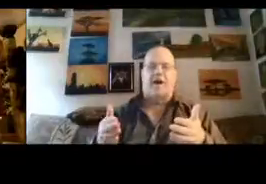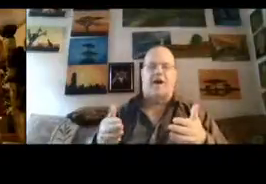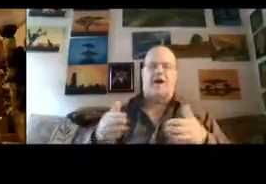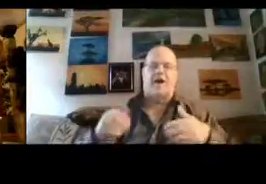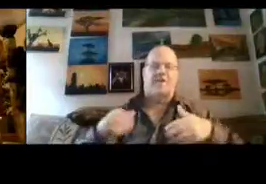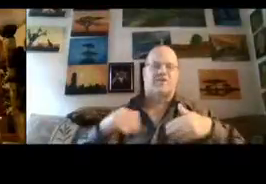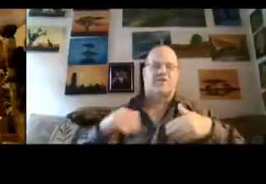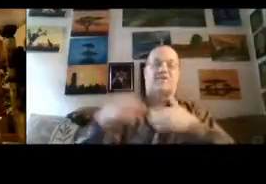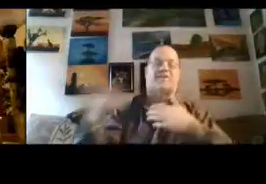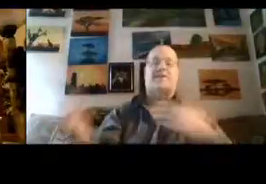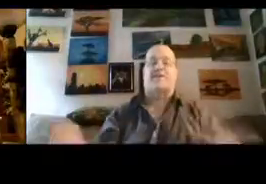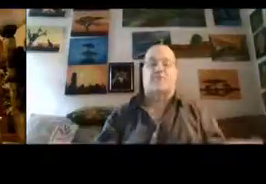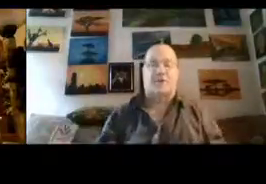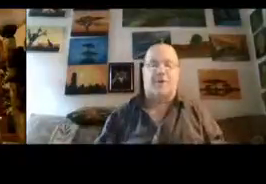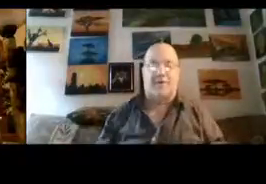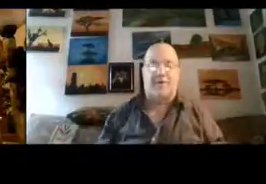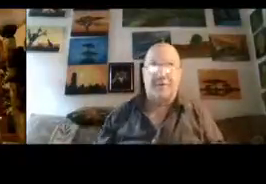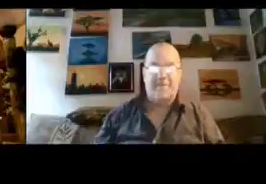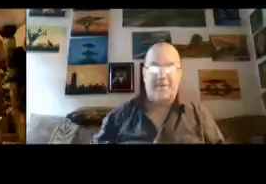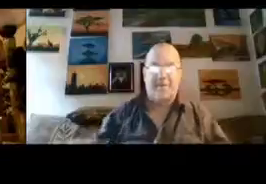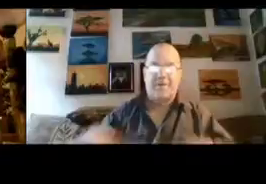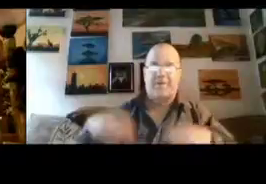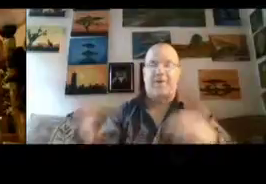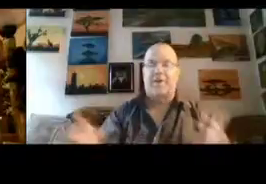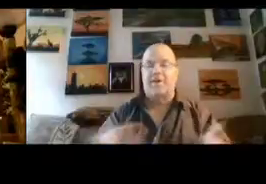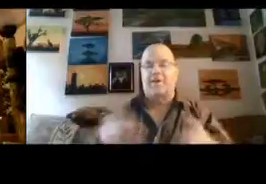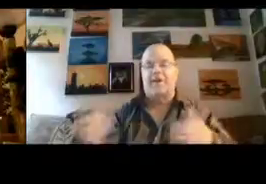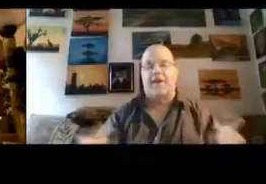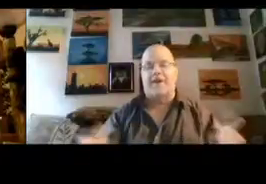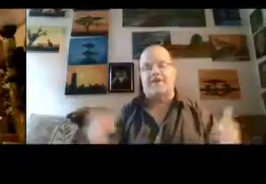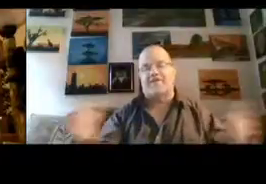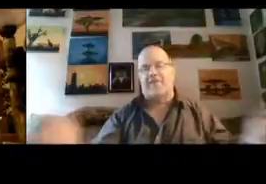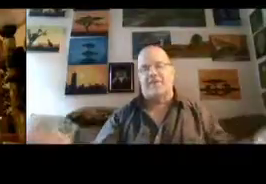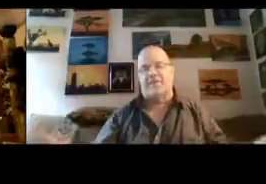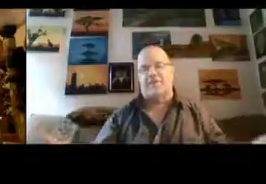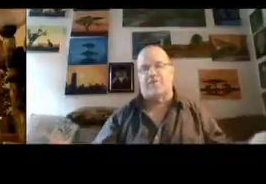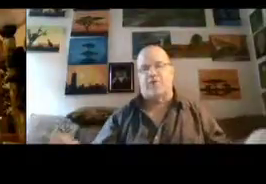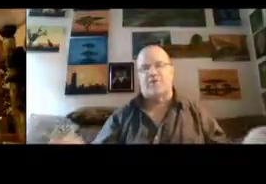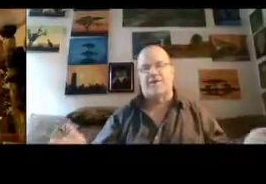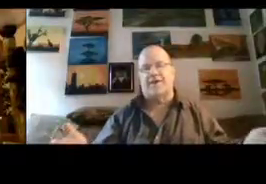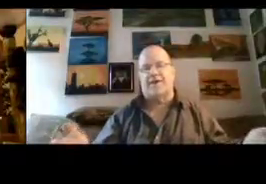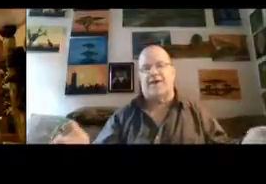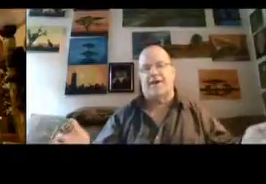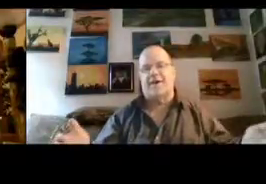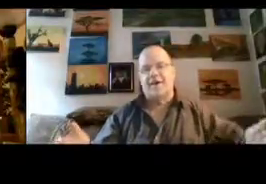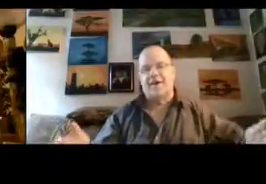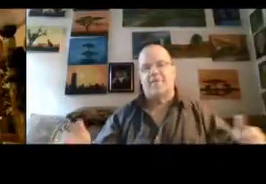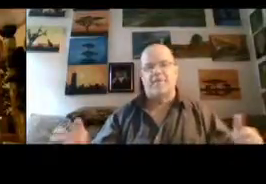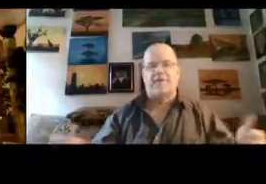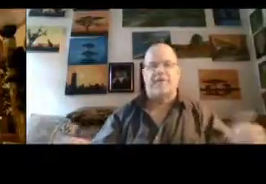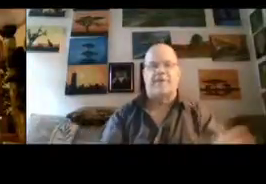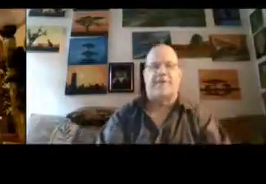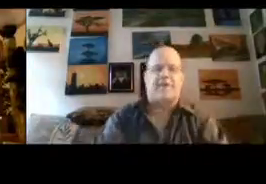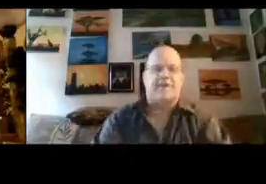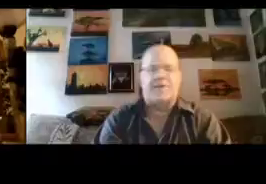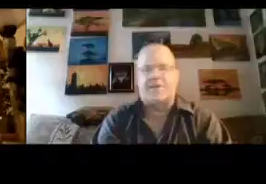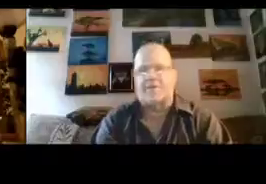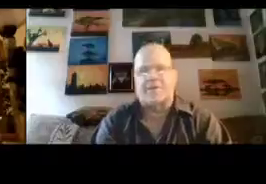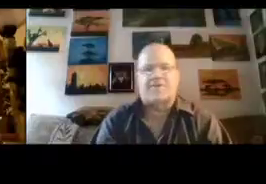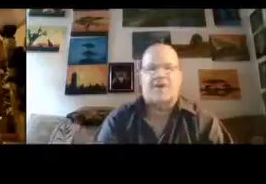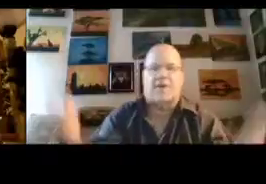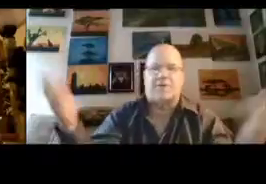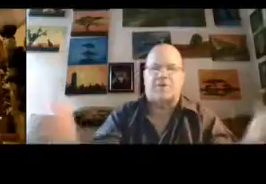a sequel to it. Yes. With a young lady just finishes watching the movie and thinks to herself, "Gee, I